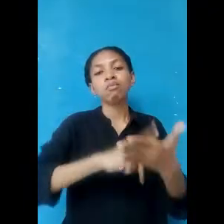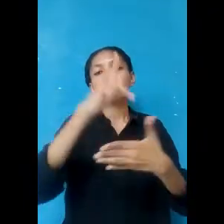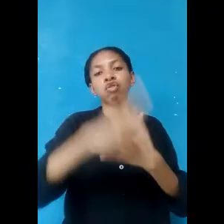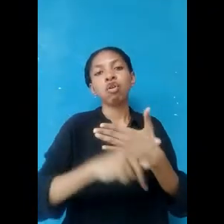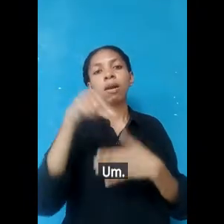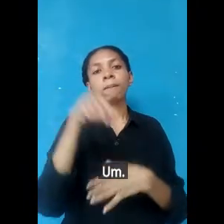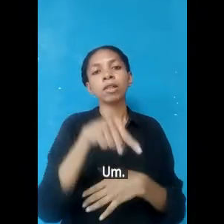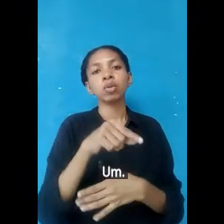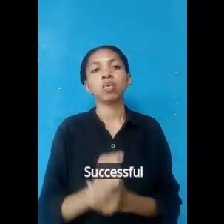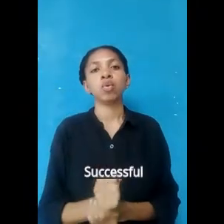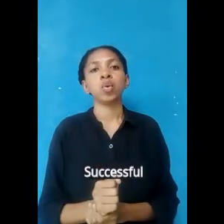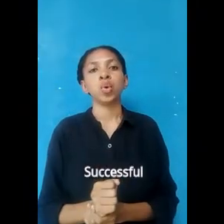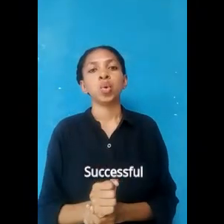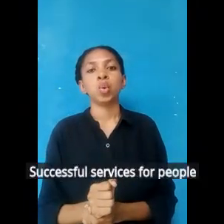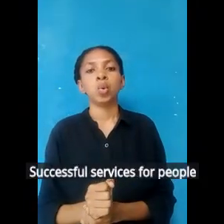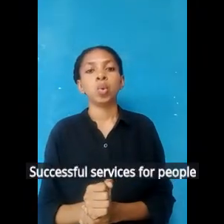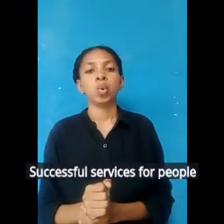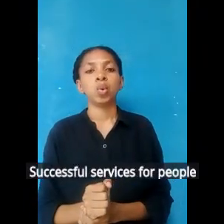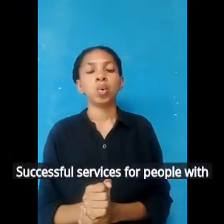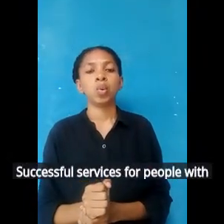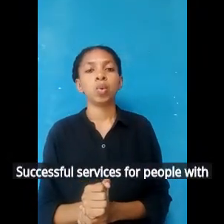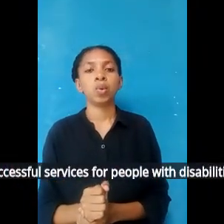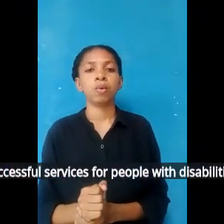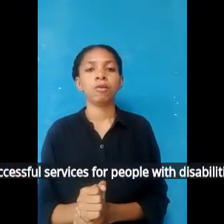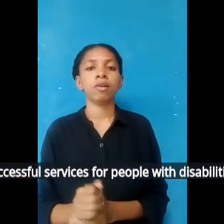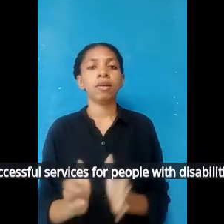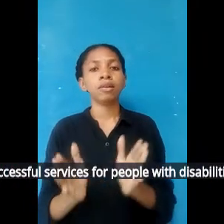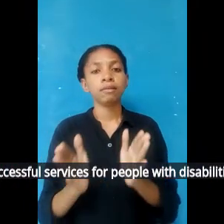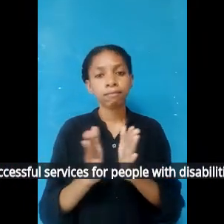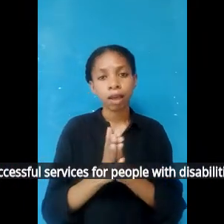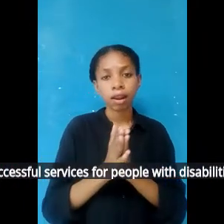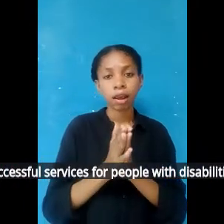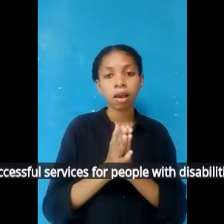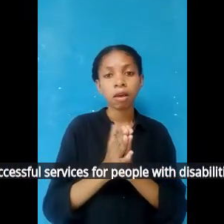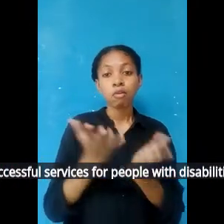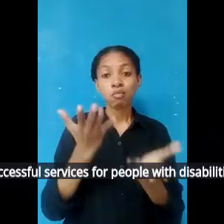successful services for people with disabilities.